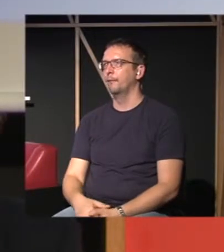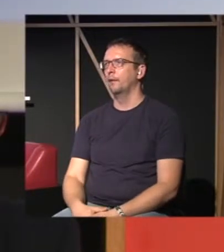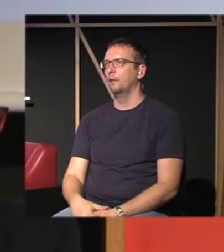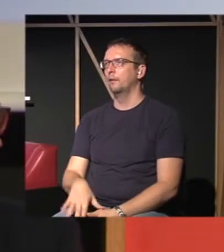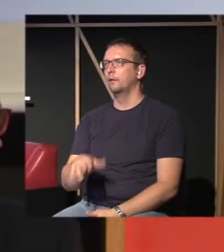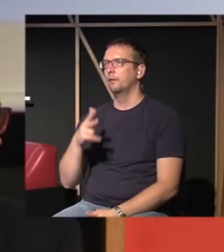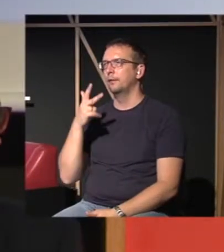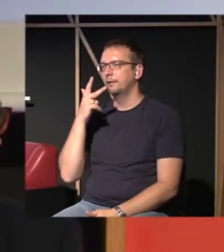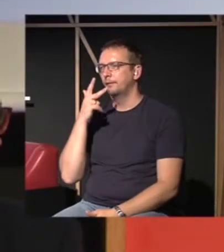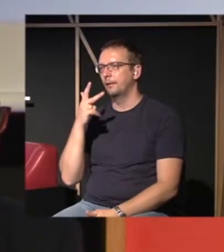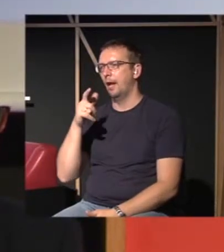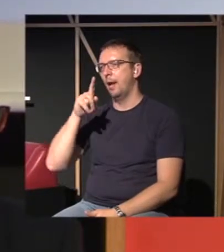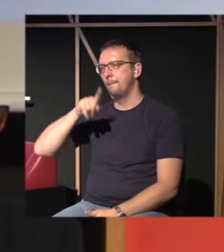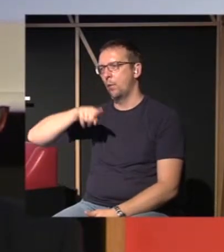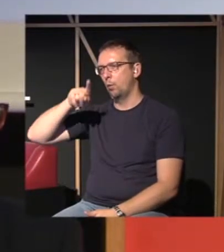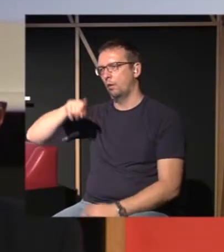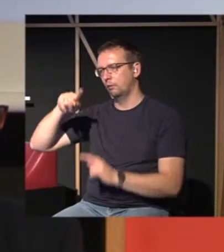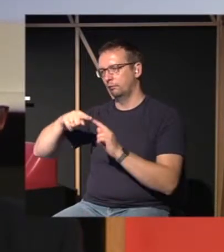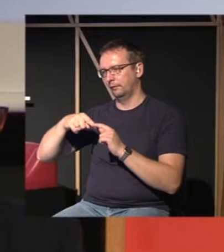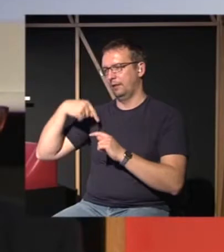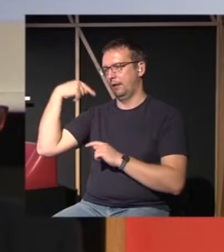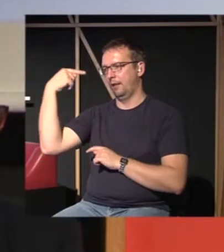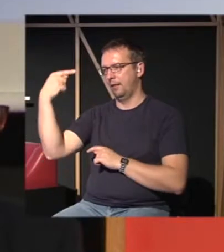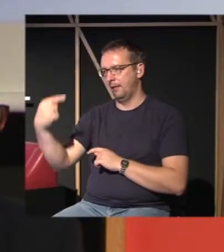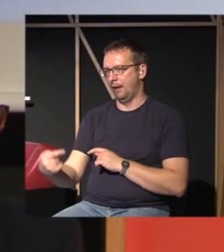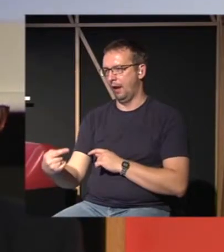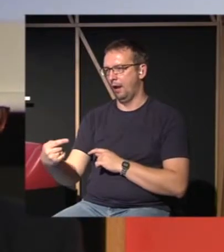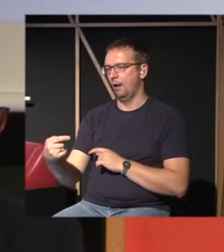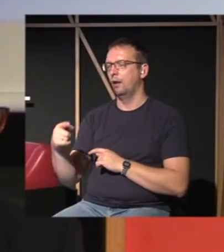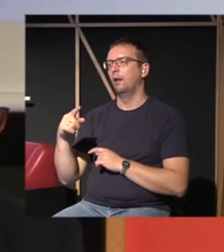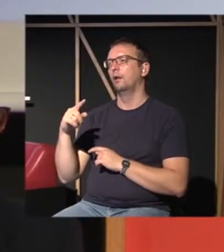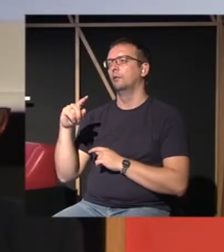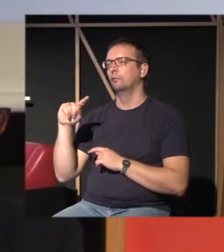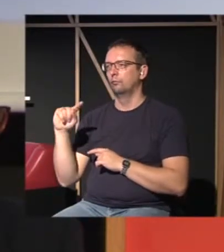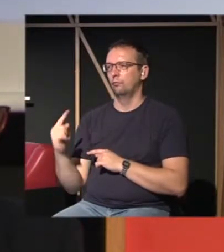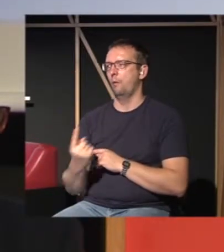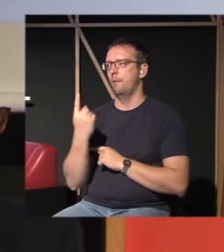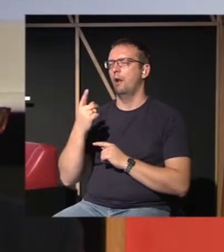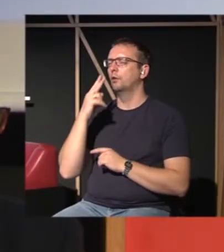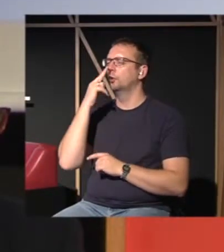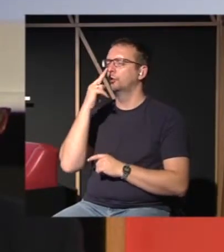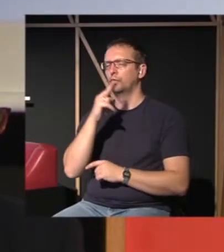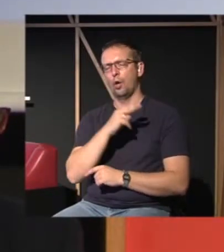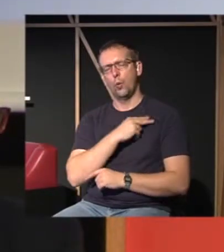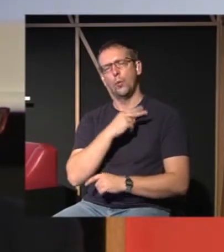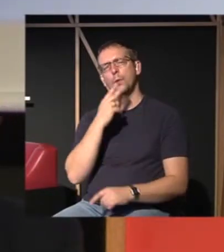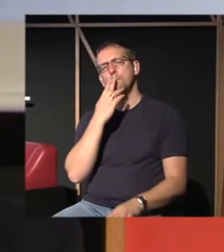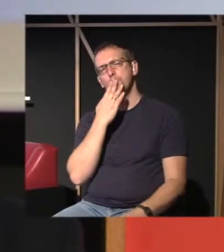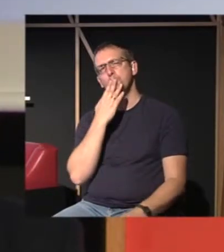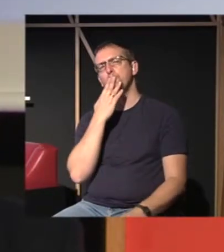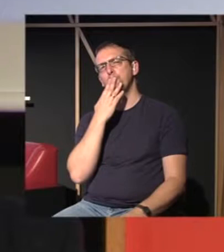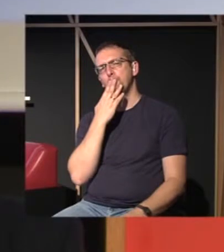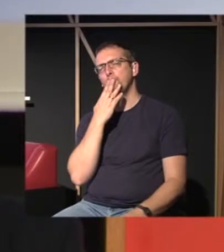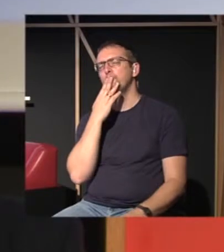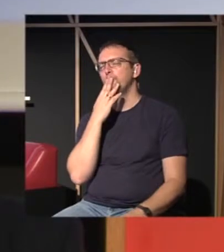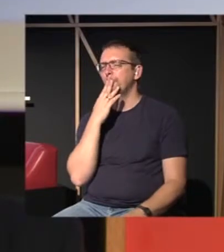5 other venues, and we actually won it by a landslide vote. So we must be doing something right, which is pleasing for us. So yeah, very proud